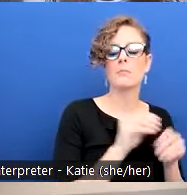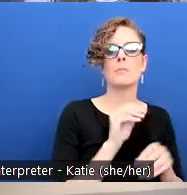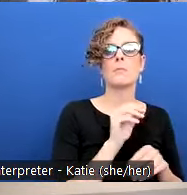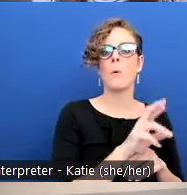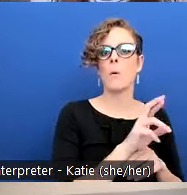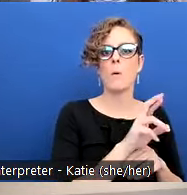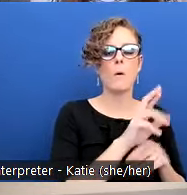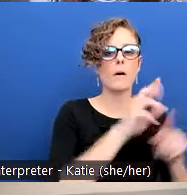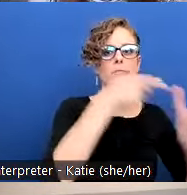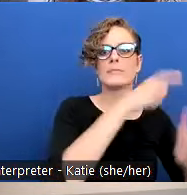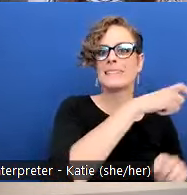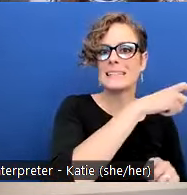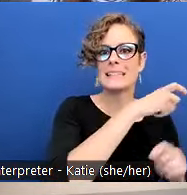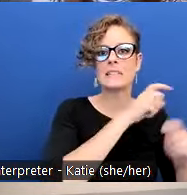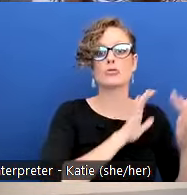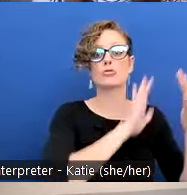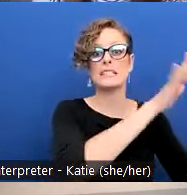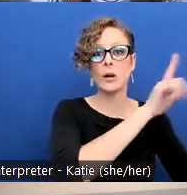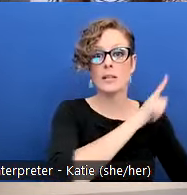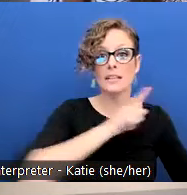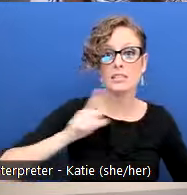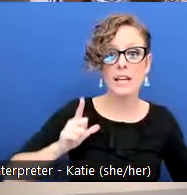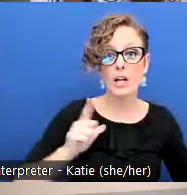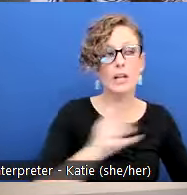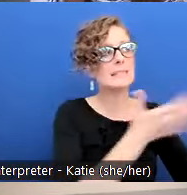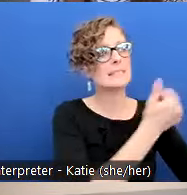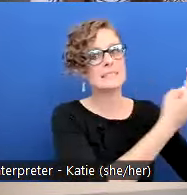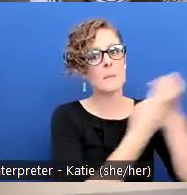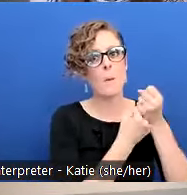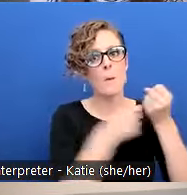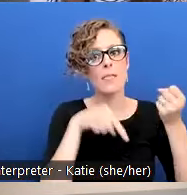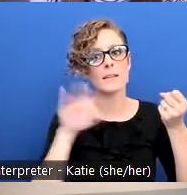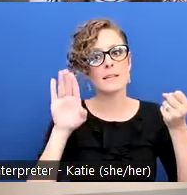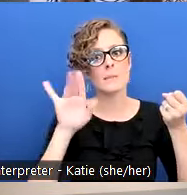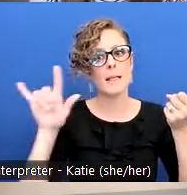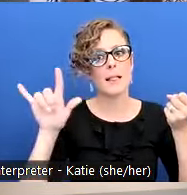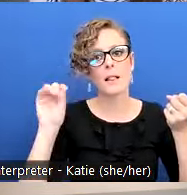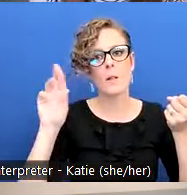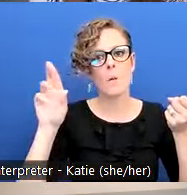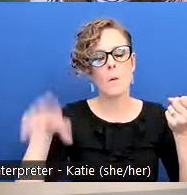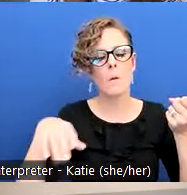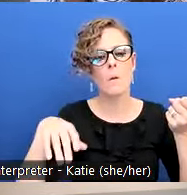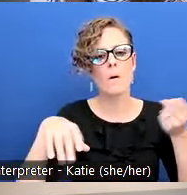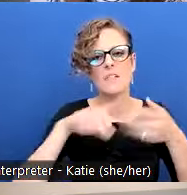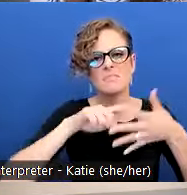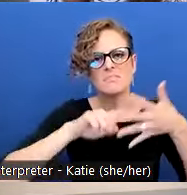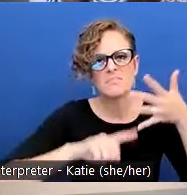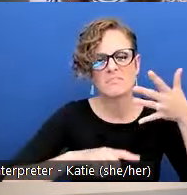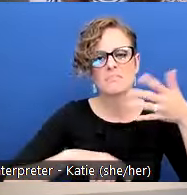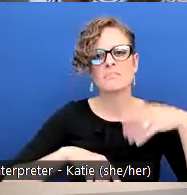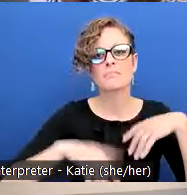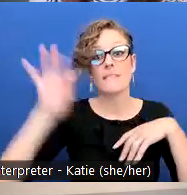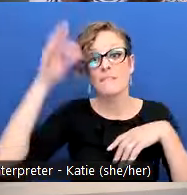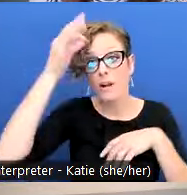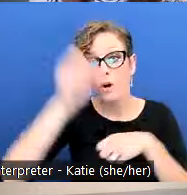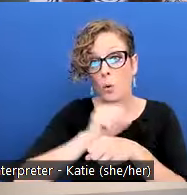reaching out to legislators, asking them to support a certain bill, or also federal work that we